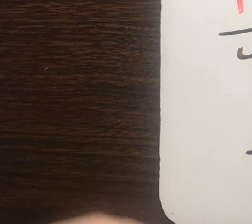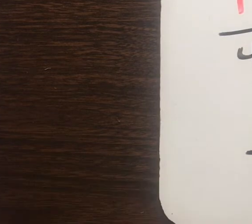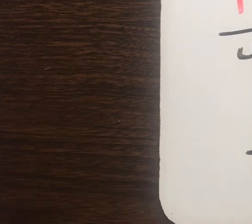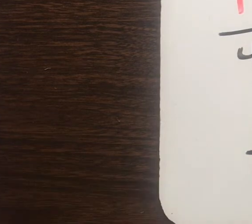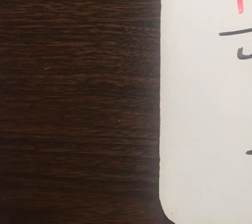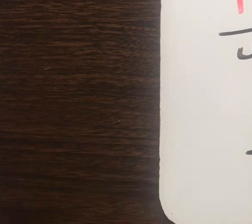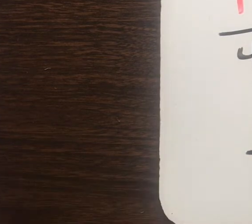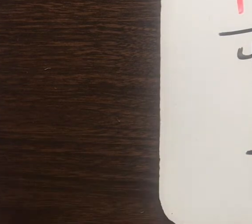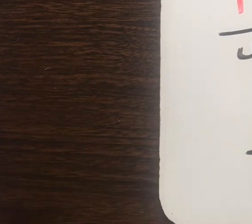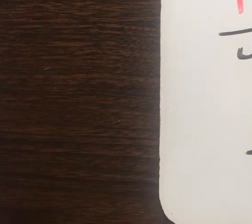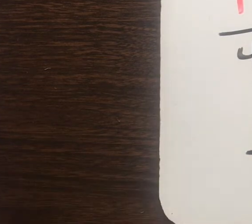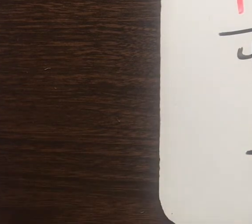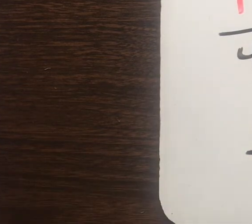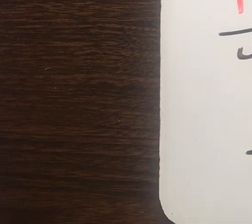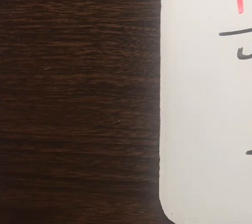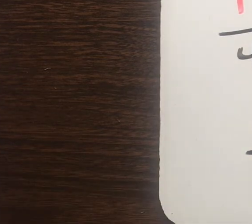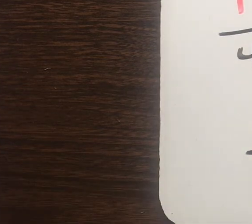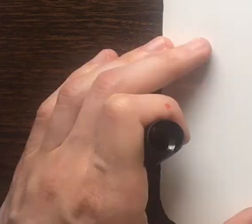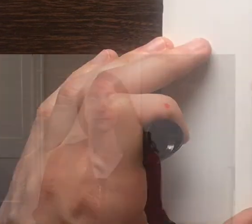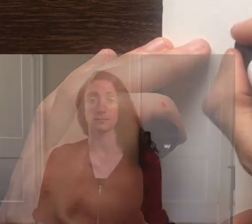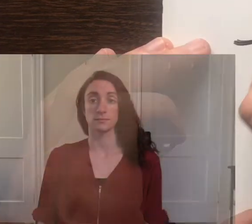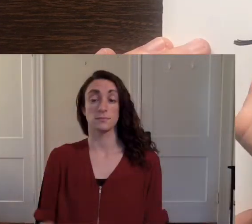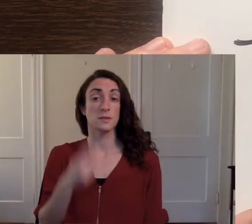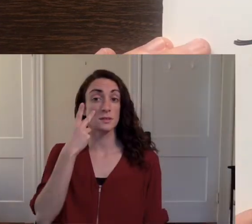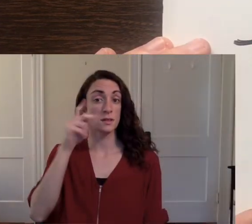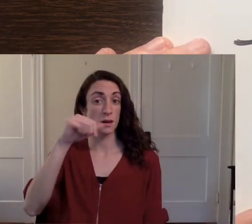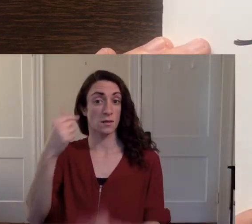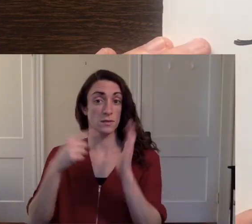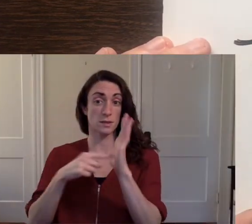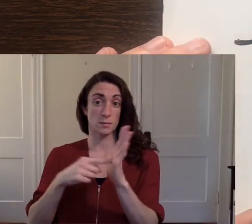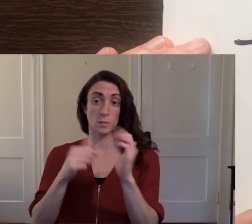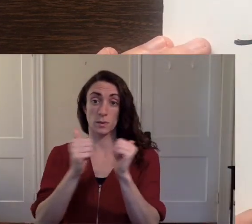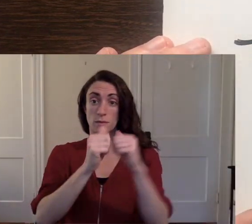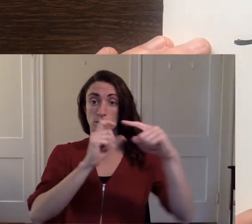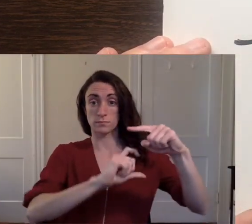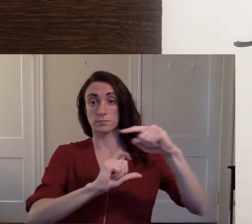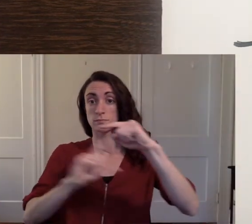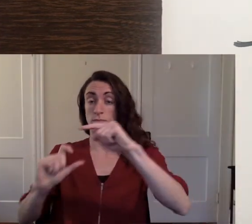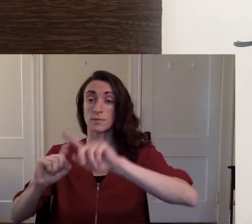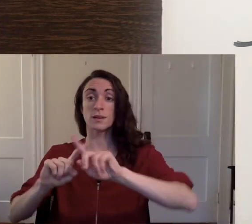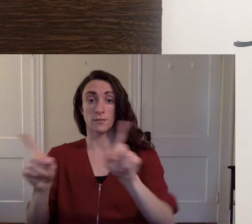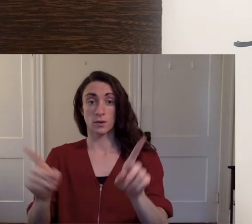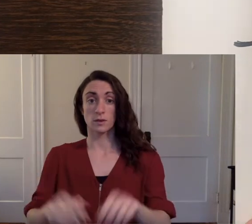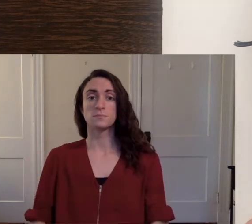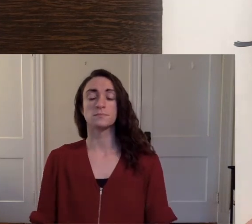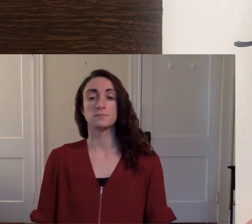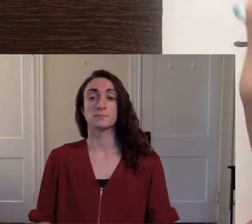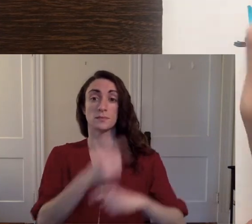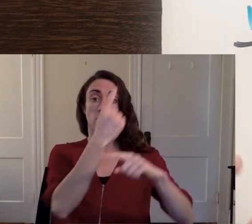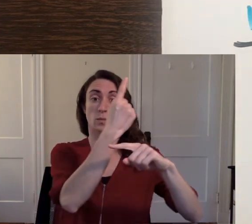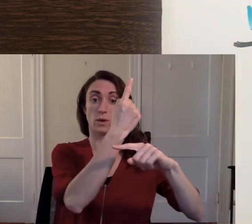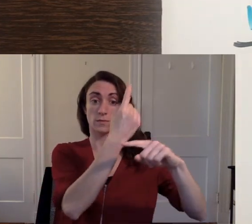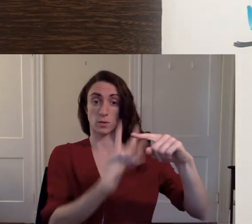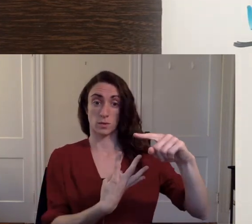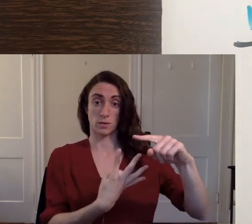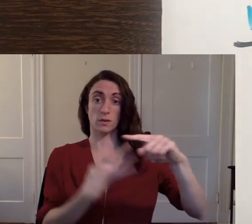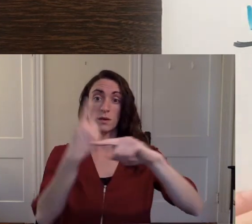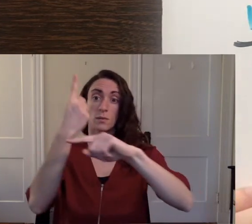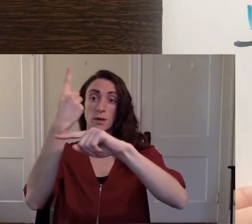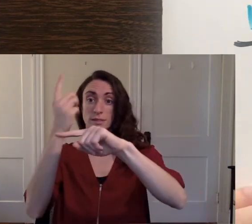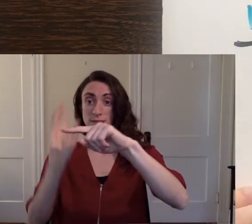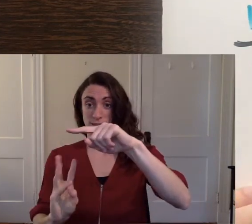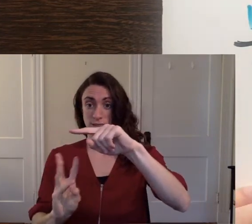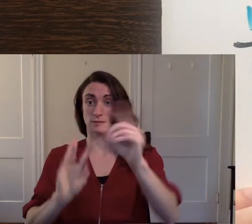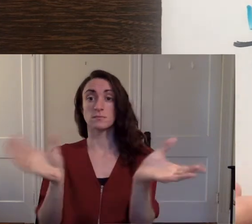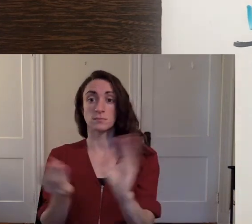to the blue 3/8, giving us 5/8. Let's look at another example with unlike denominators. Here we've got 1/4 plus